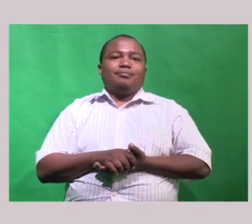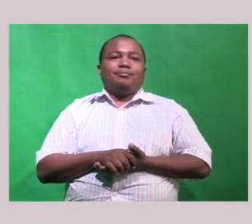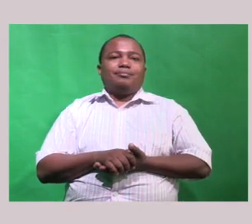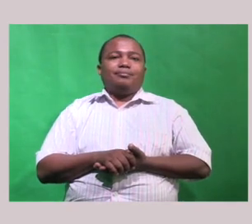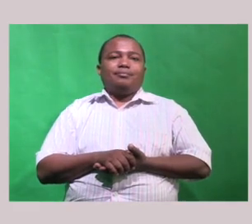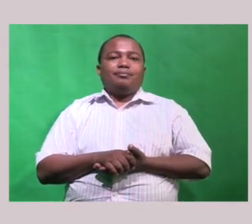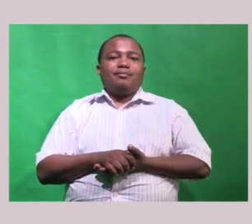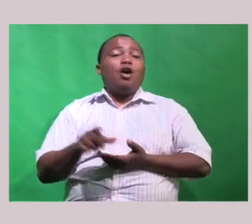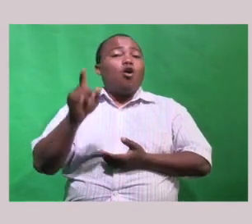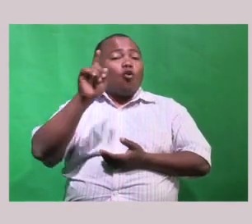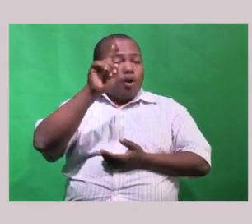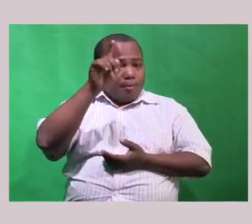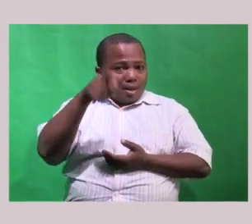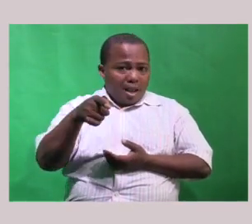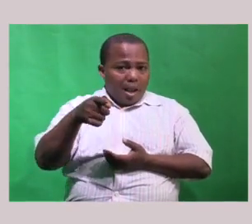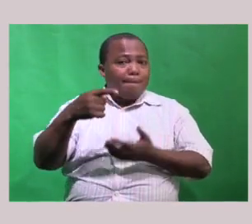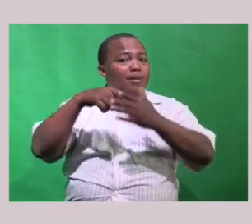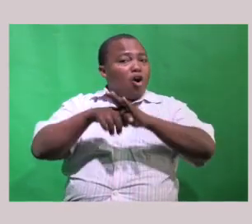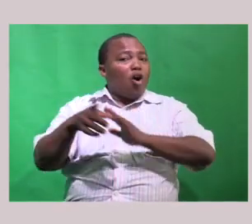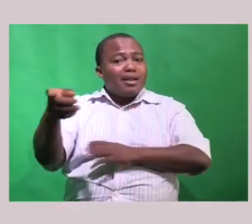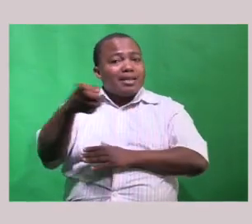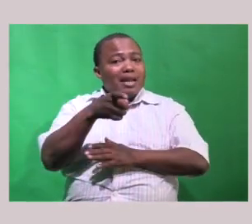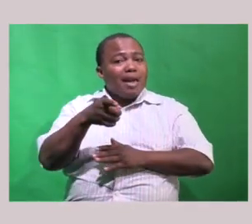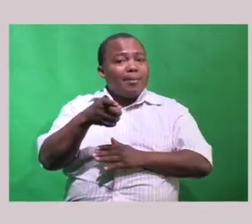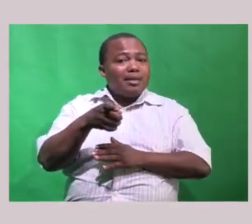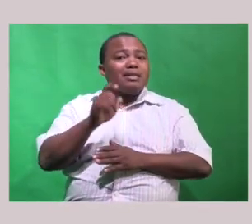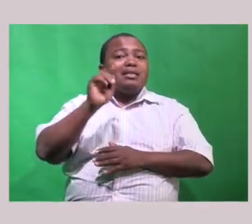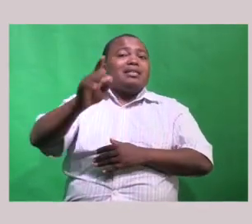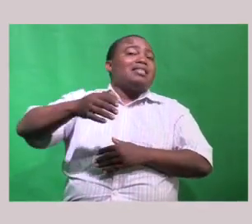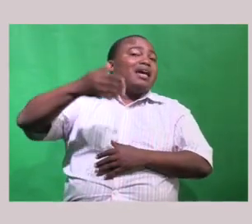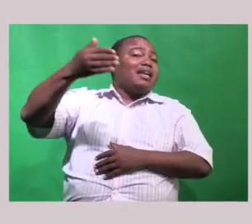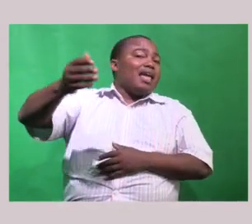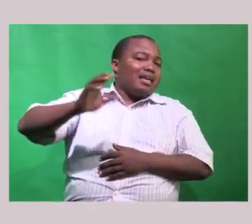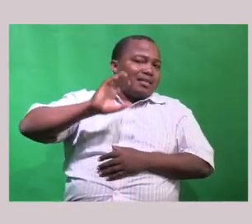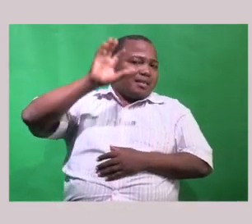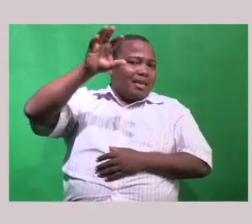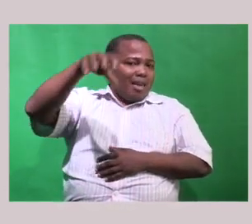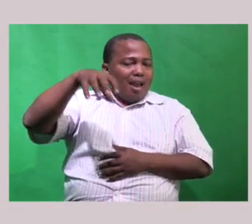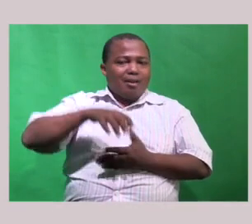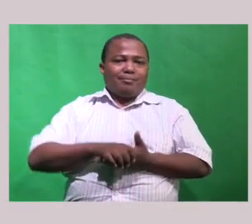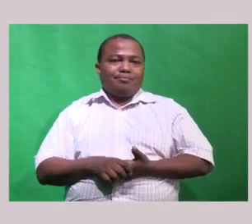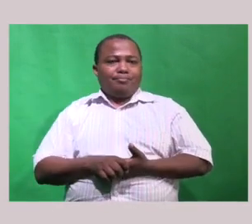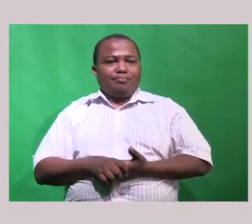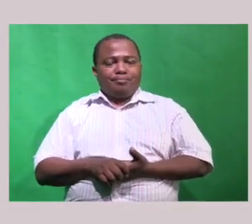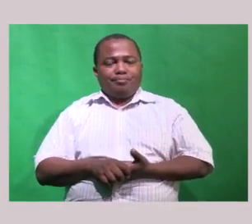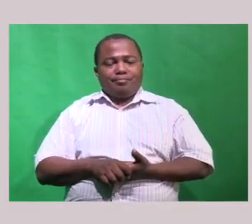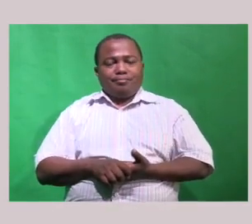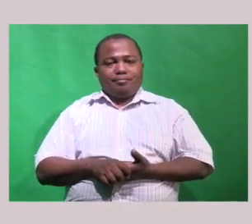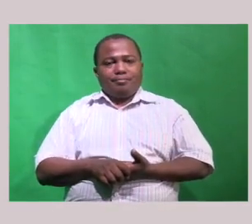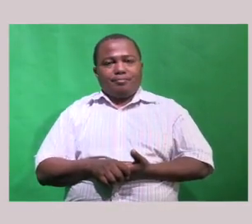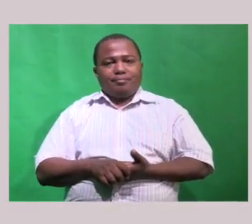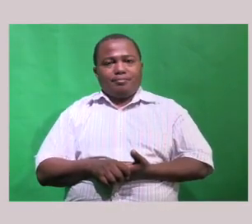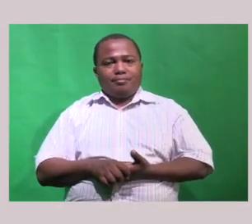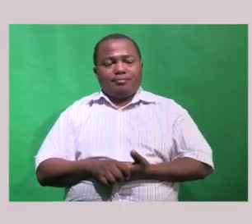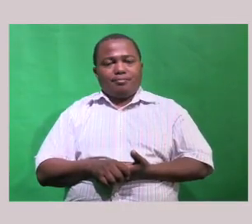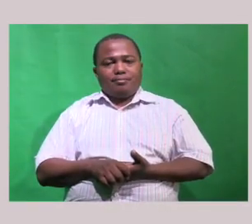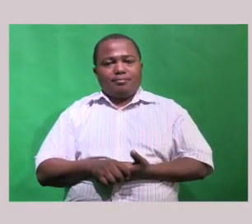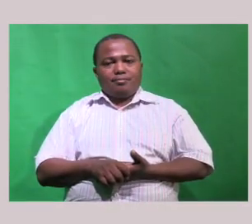will become on debit side in the next year. Next year,